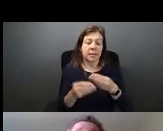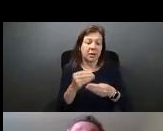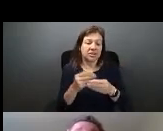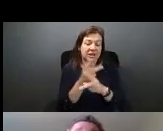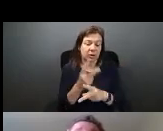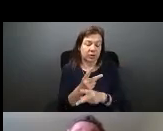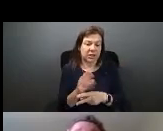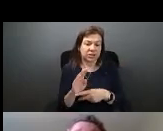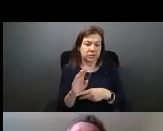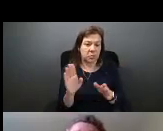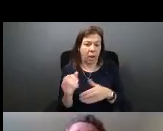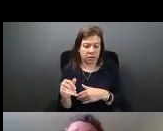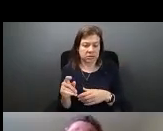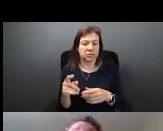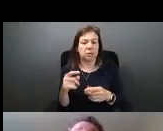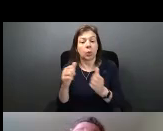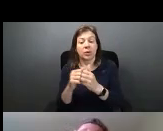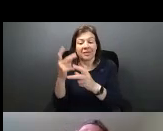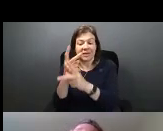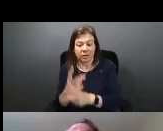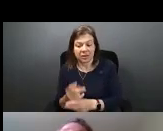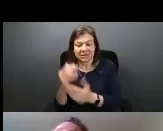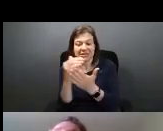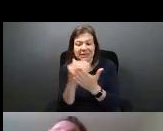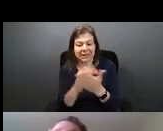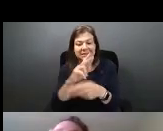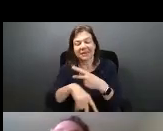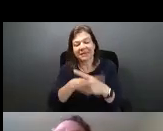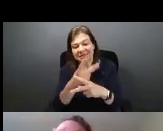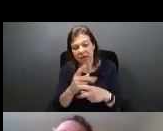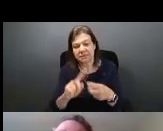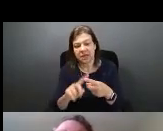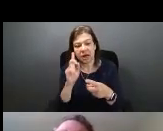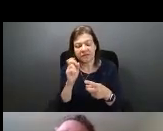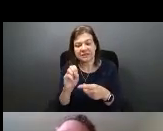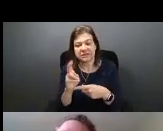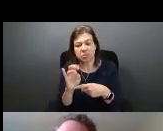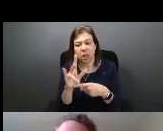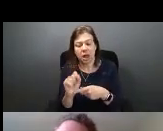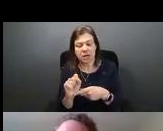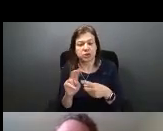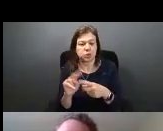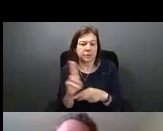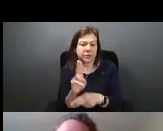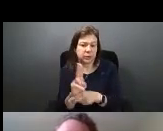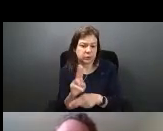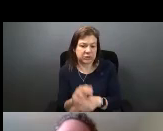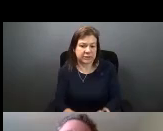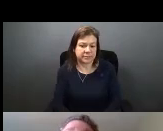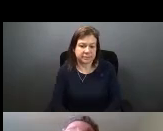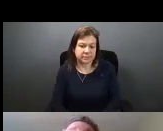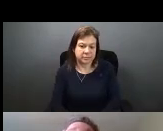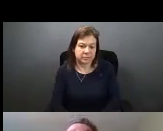box, along with the calculation, list the types of consumable supplies and materials you will